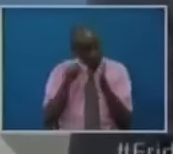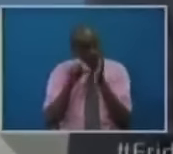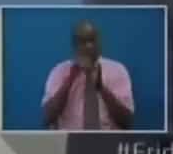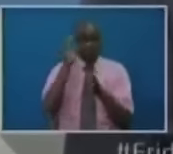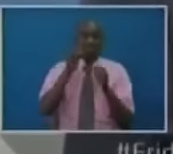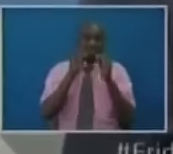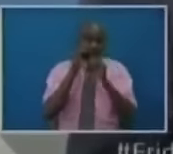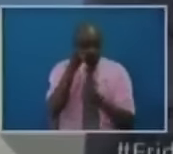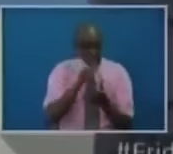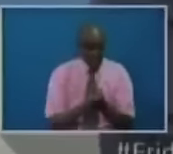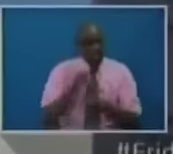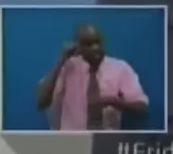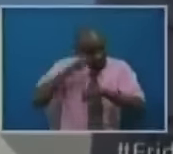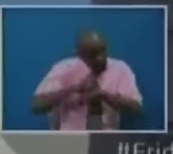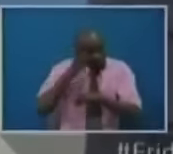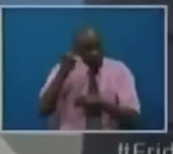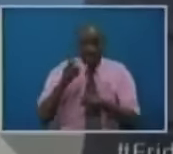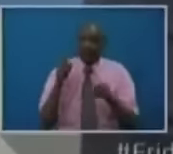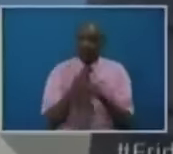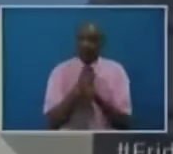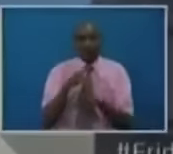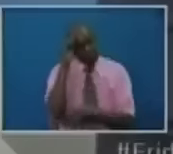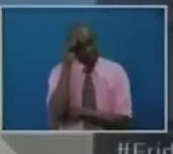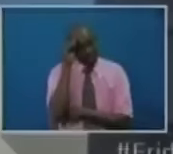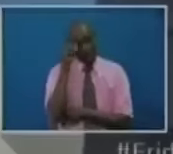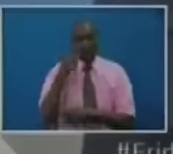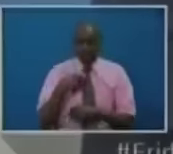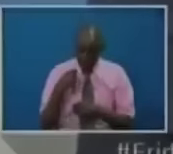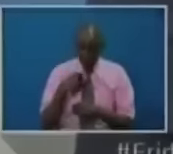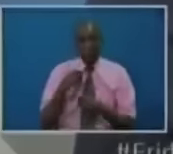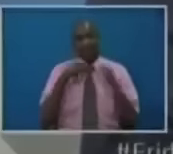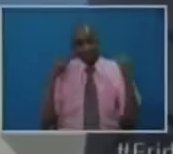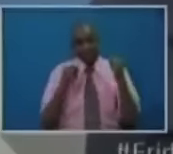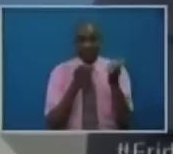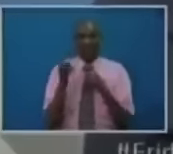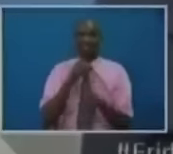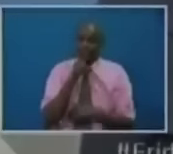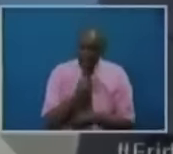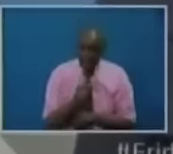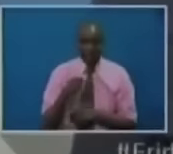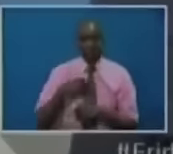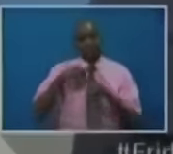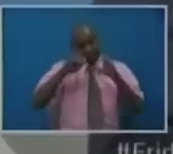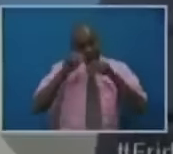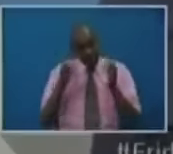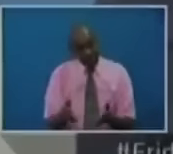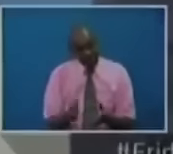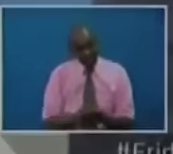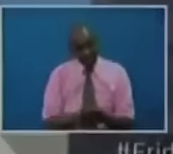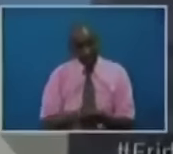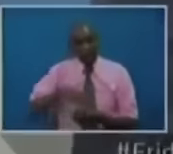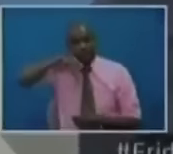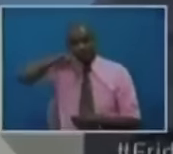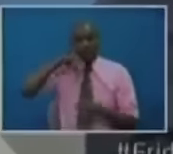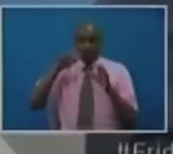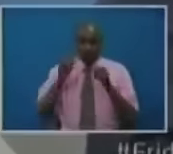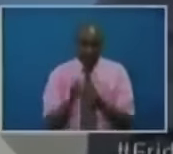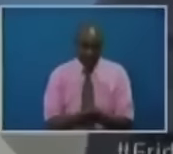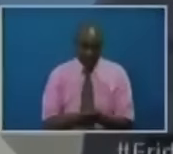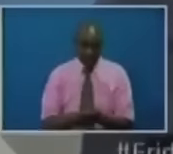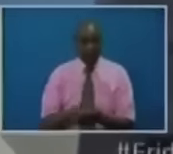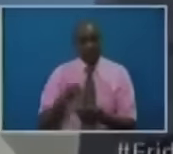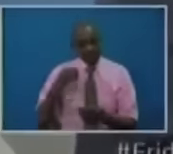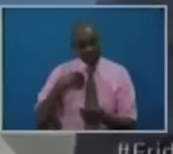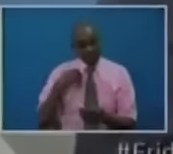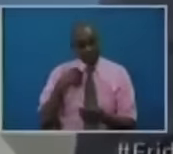Okay. You know, I'm a pastor. I'm a businessman. Mm-hmm. I'm a dog farmer. Dog farmer. Yes. Okay. I